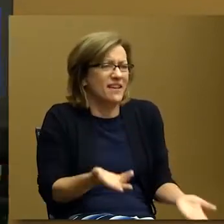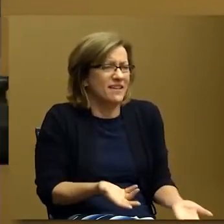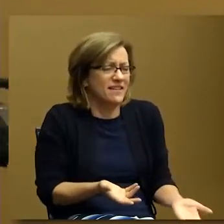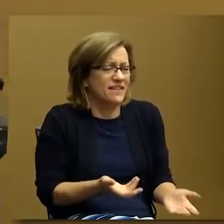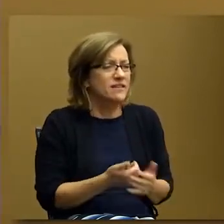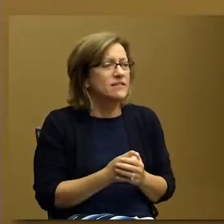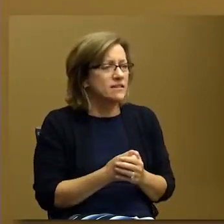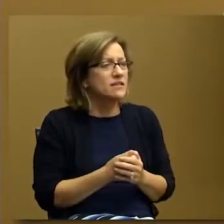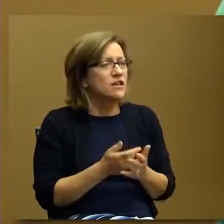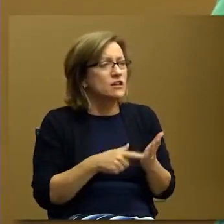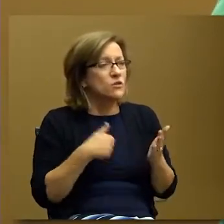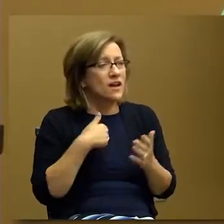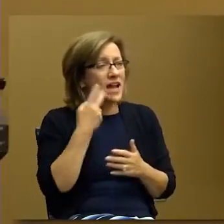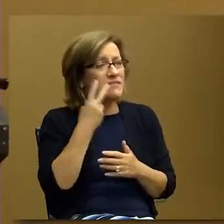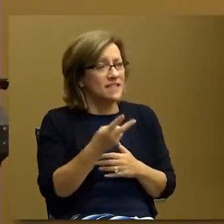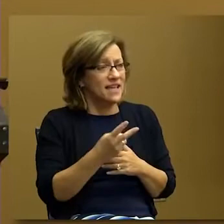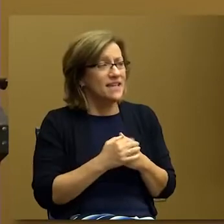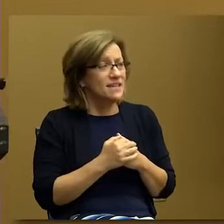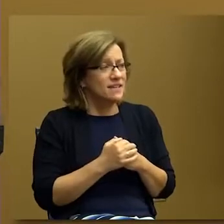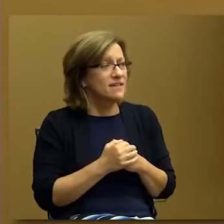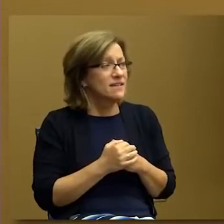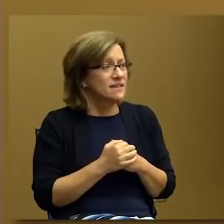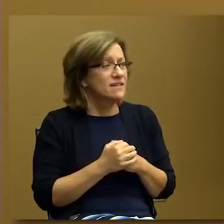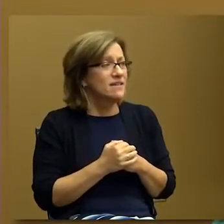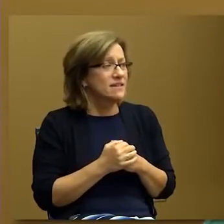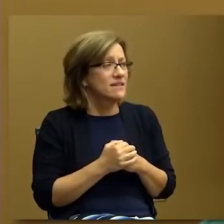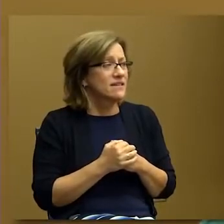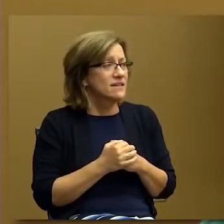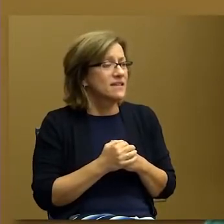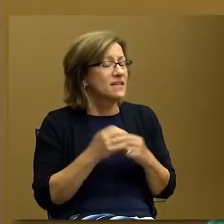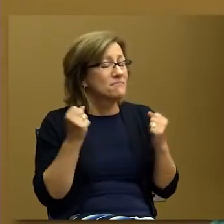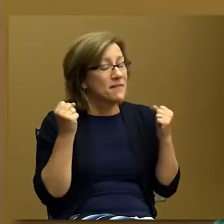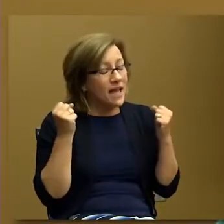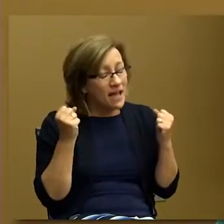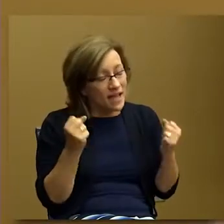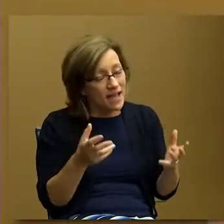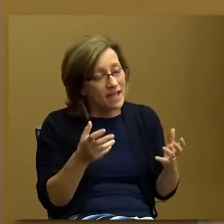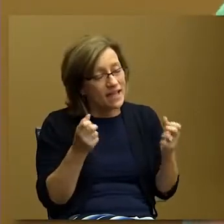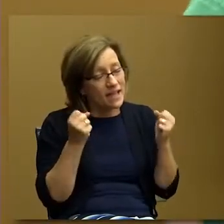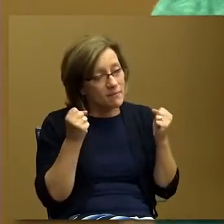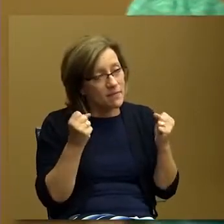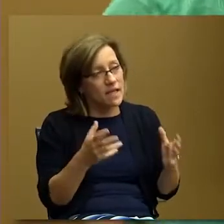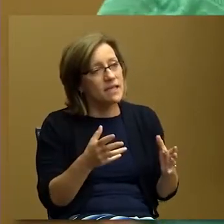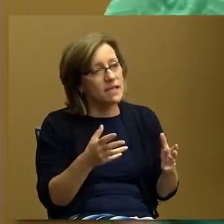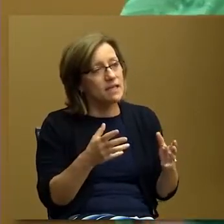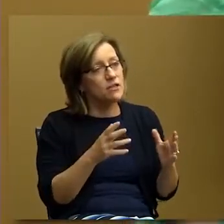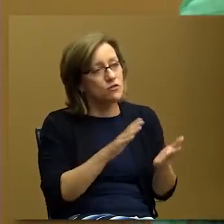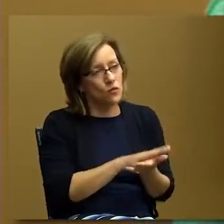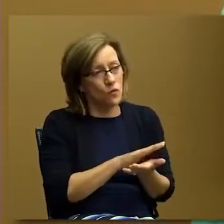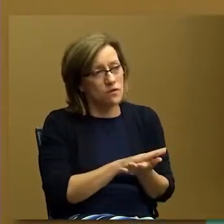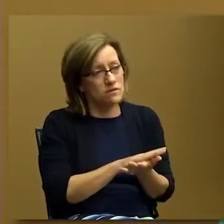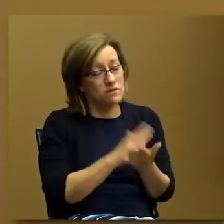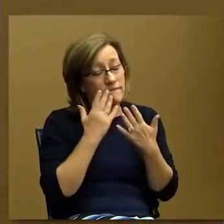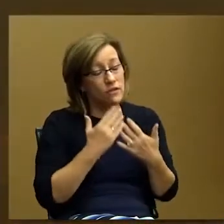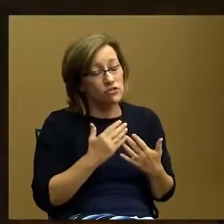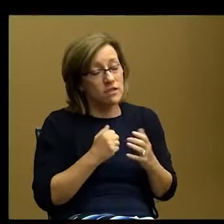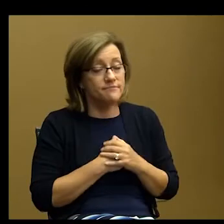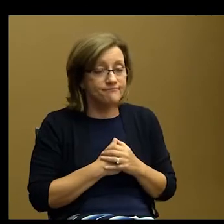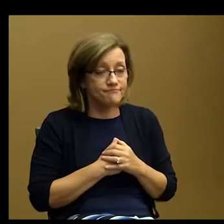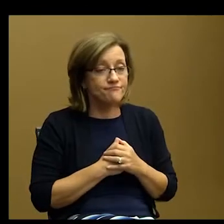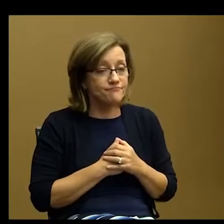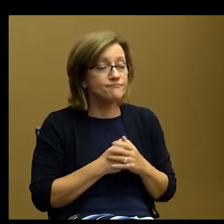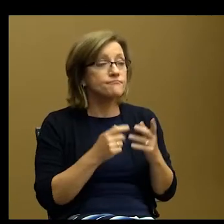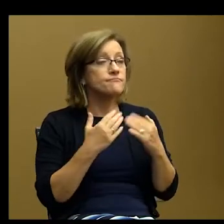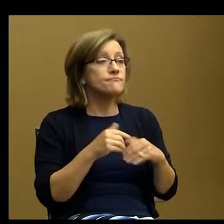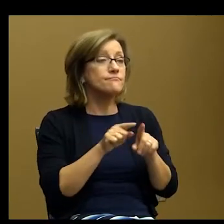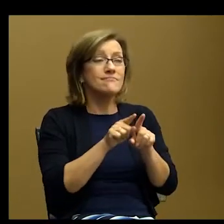I've seen in a lot of places, unfortunately. I also can't